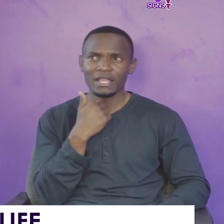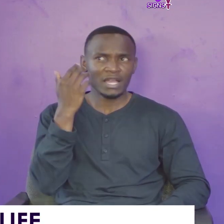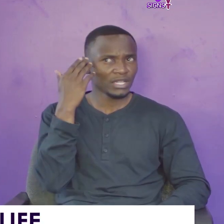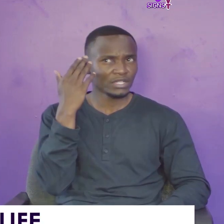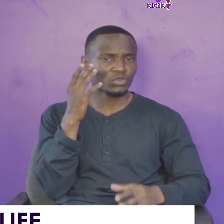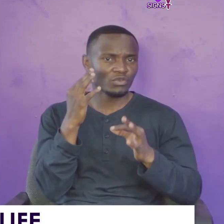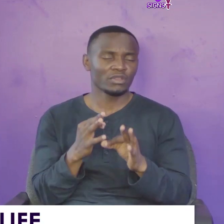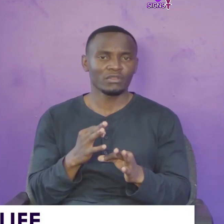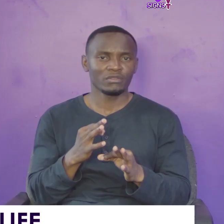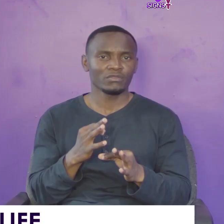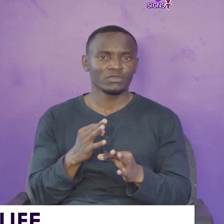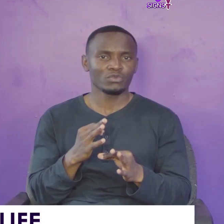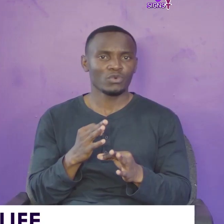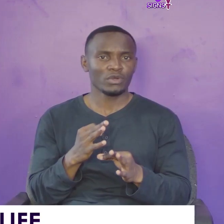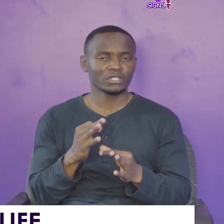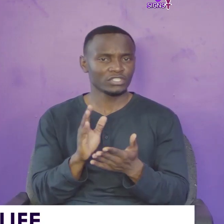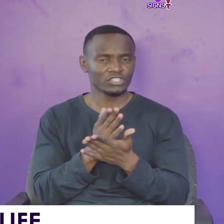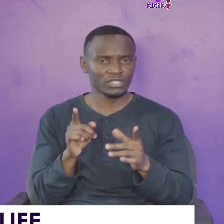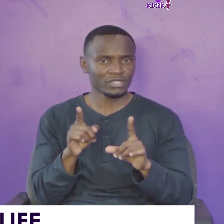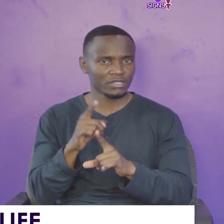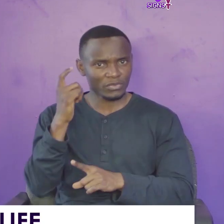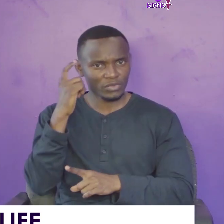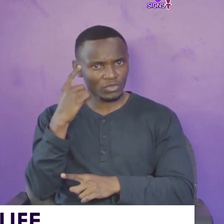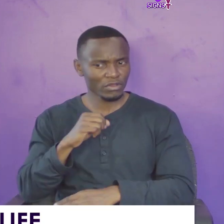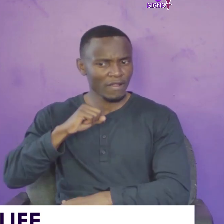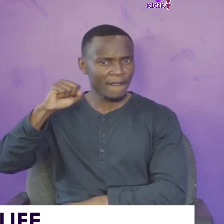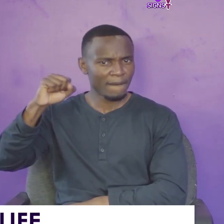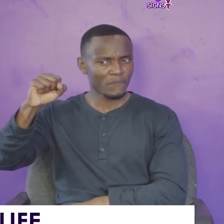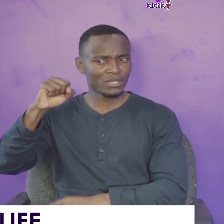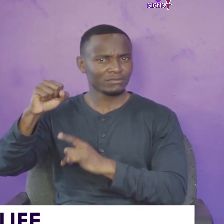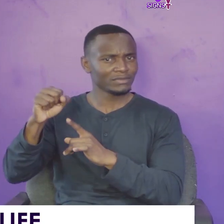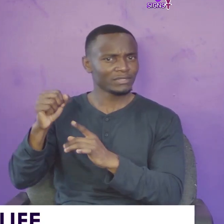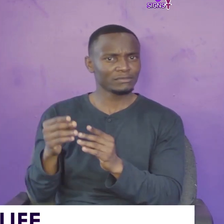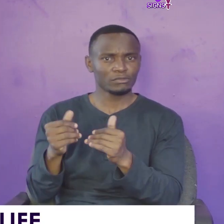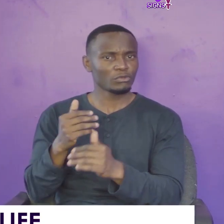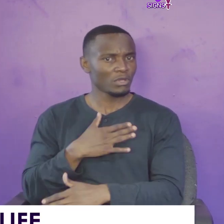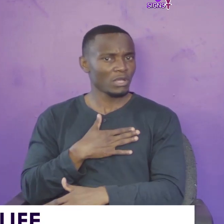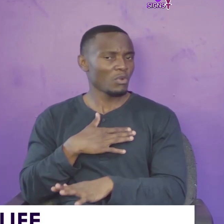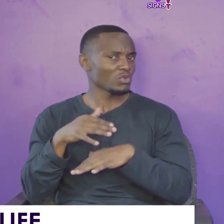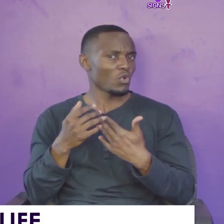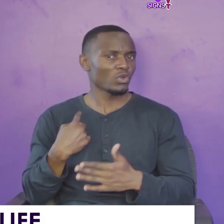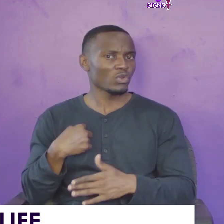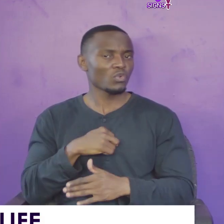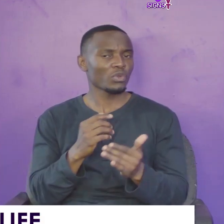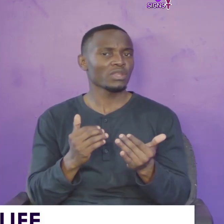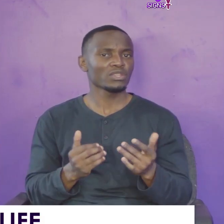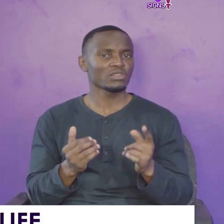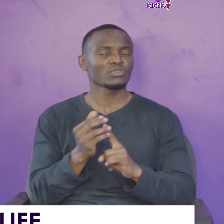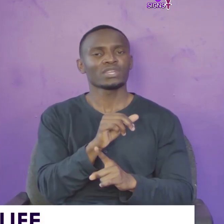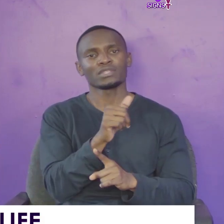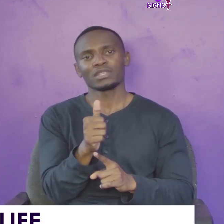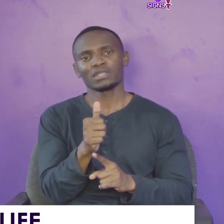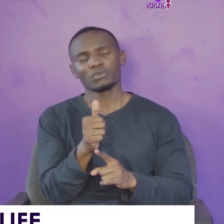as we wind up. Is politics really our solution, or we should go for other things like food